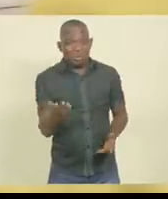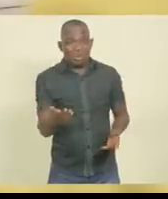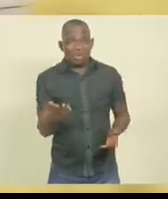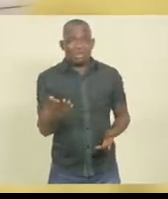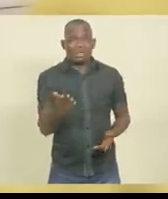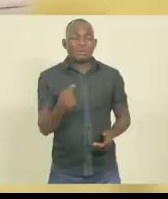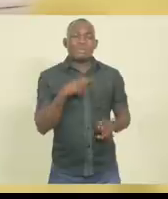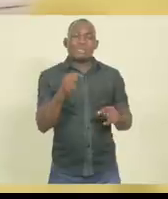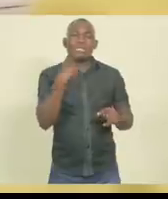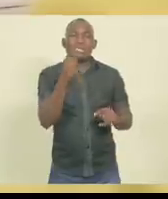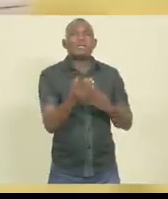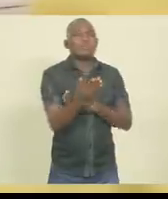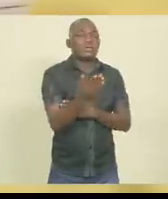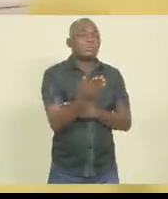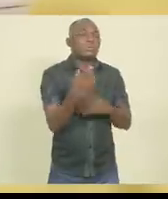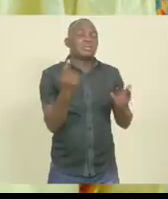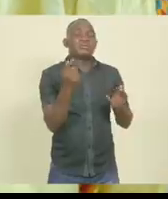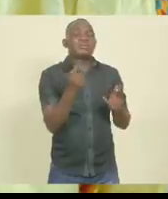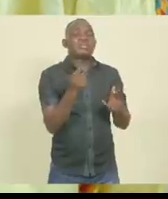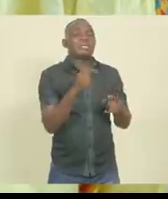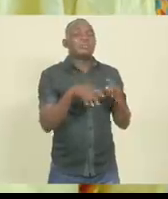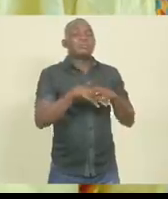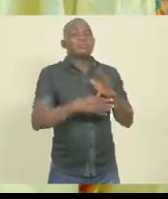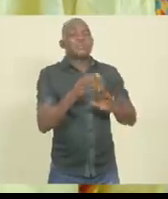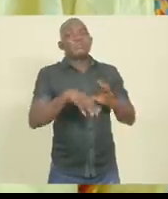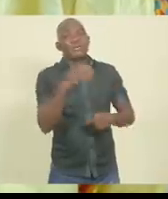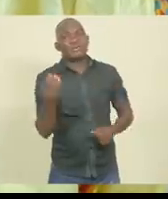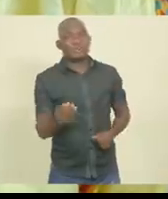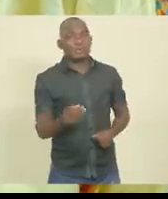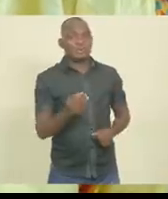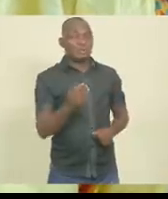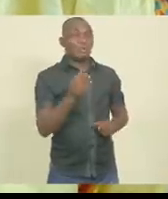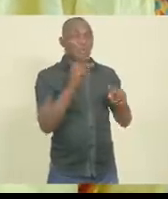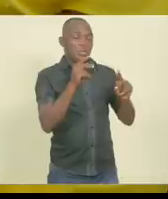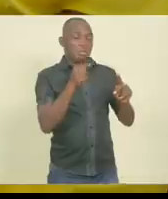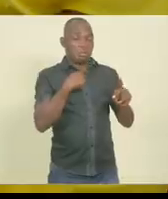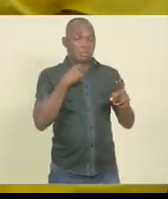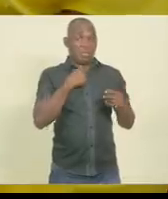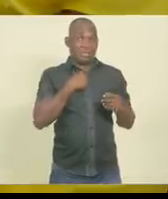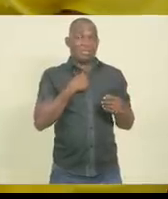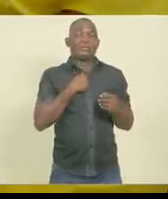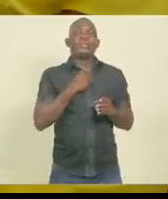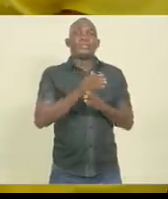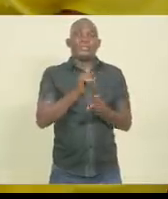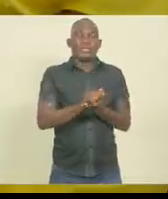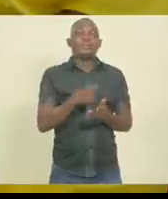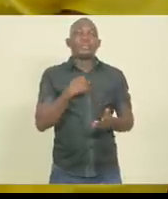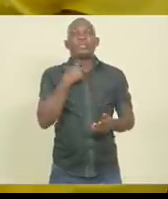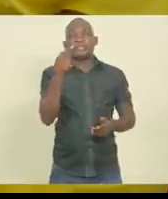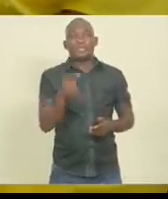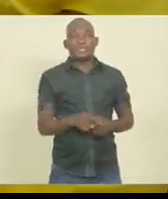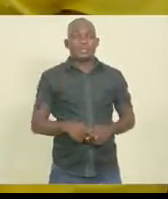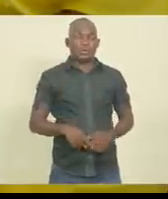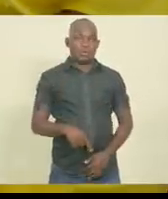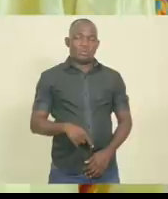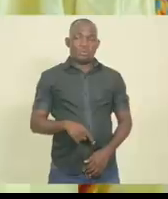I plan on telling her this morning once she's out. No need. I handle it. Ma, she needs